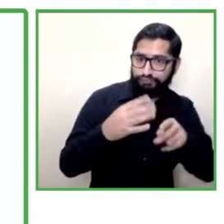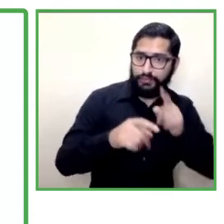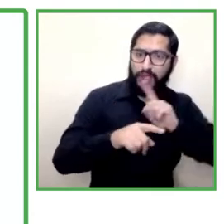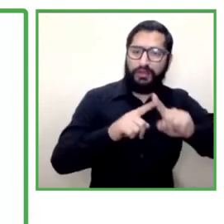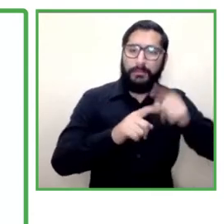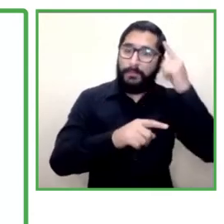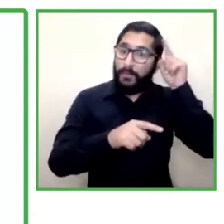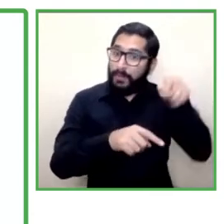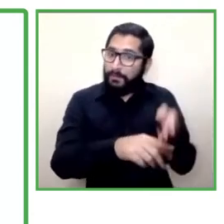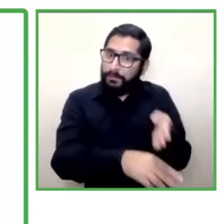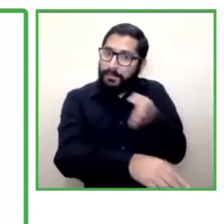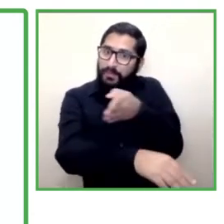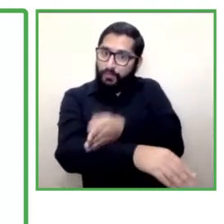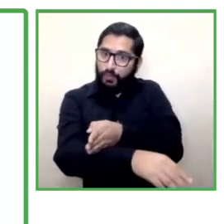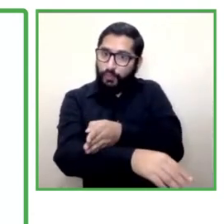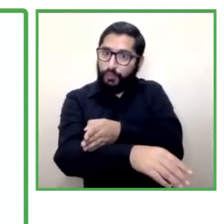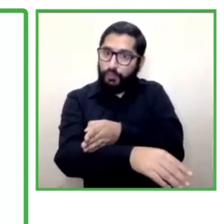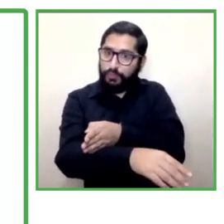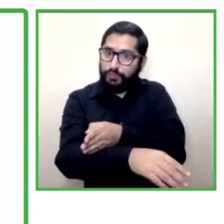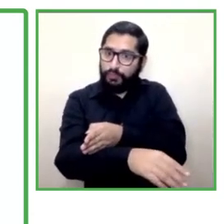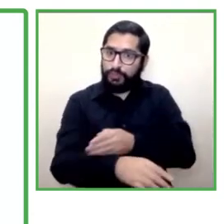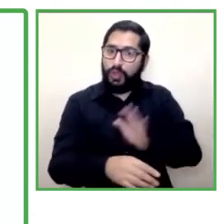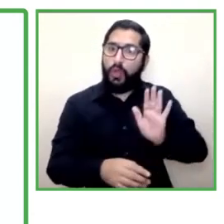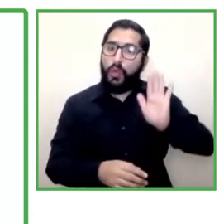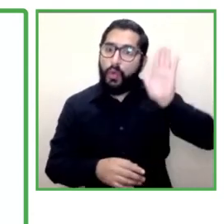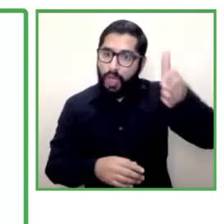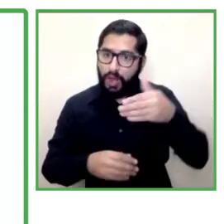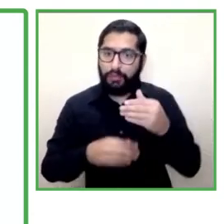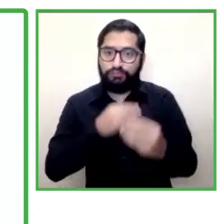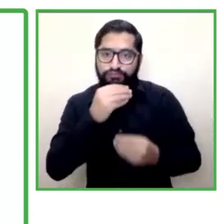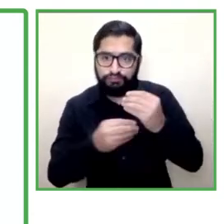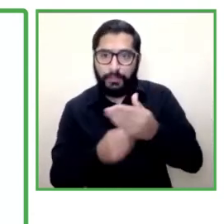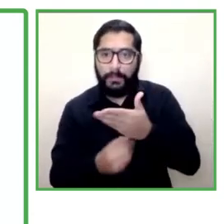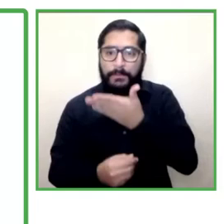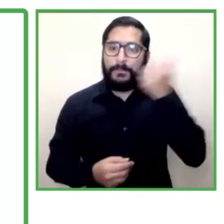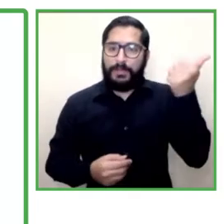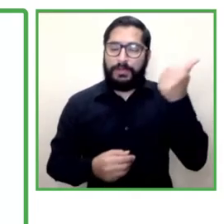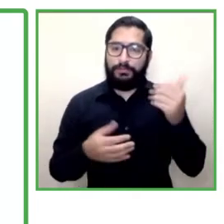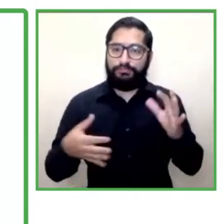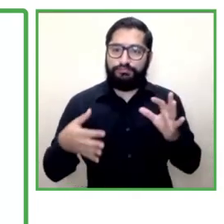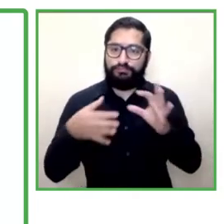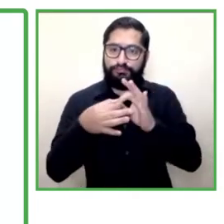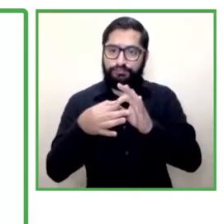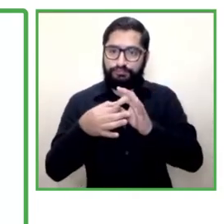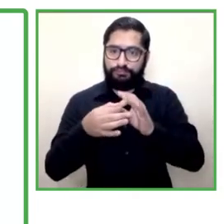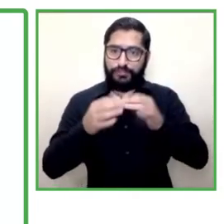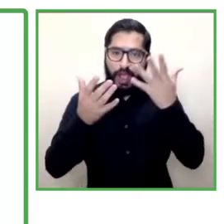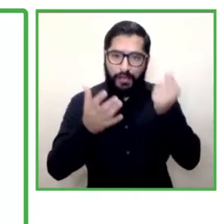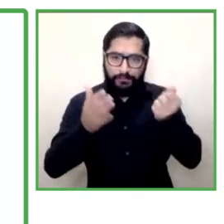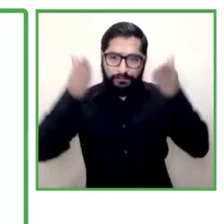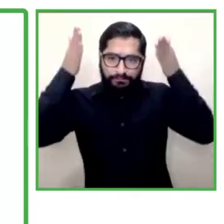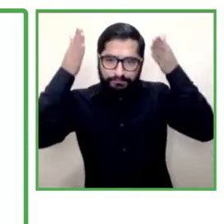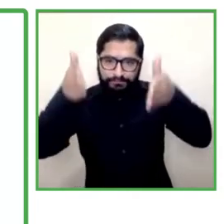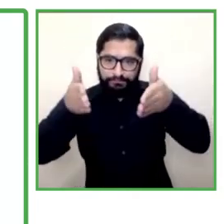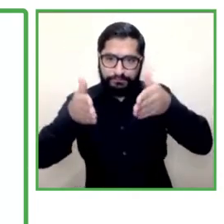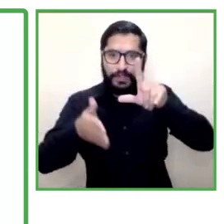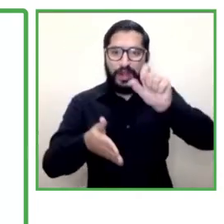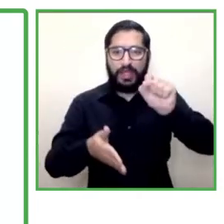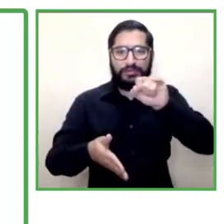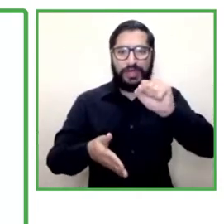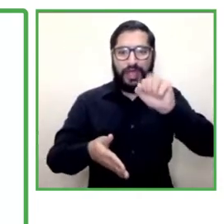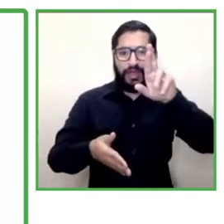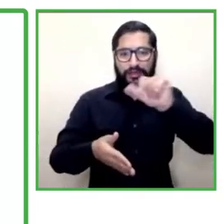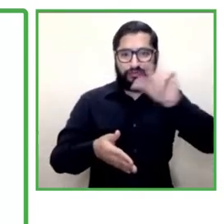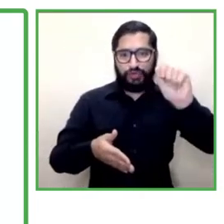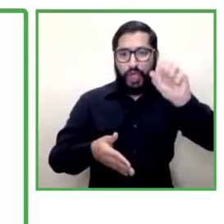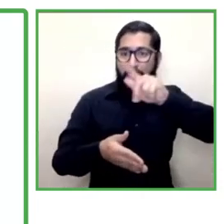during the pandemic, we also evolved. We created new features for digital spaces.